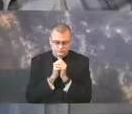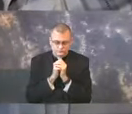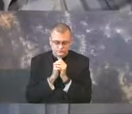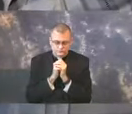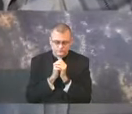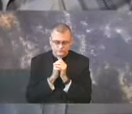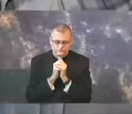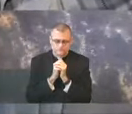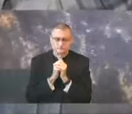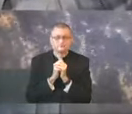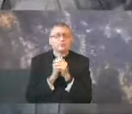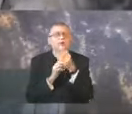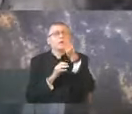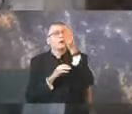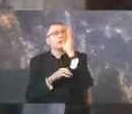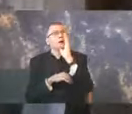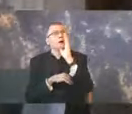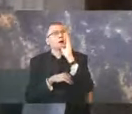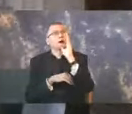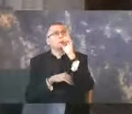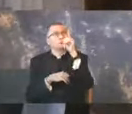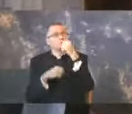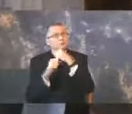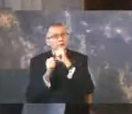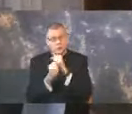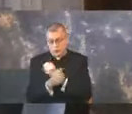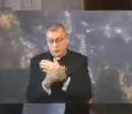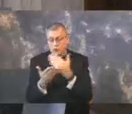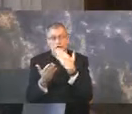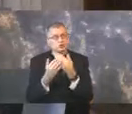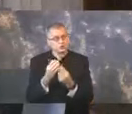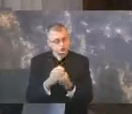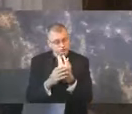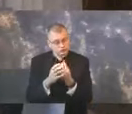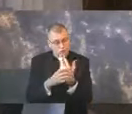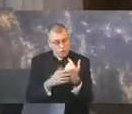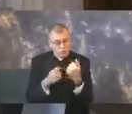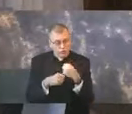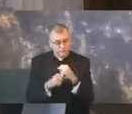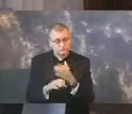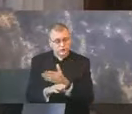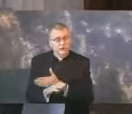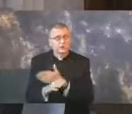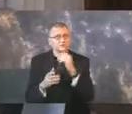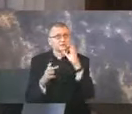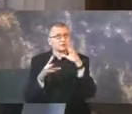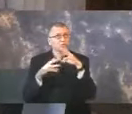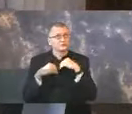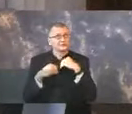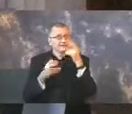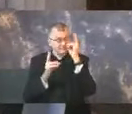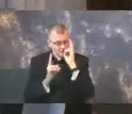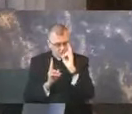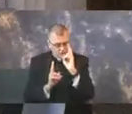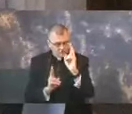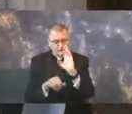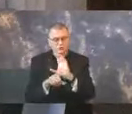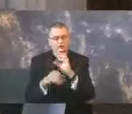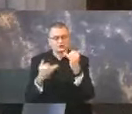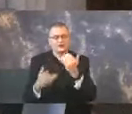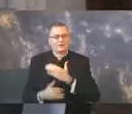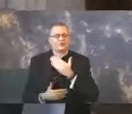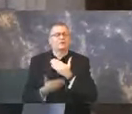O God, author of all growth and spiritual progress, receive in your goodness the grateful homage that the church joyfully